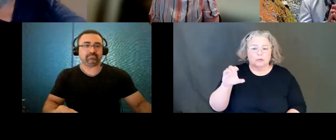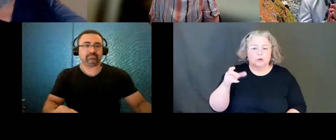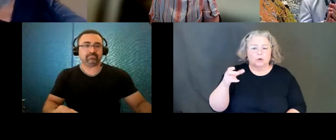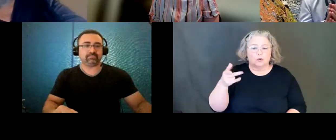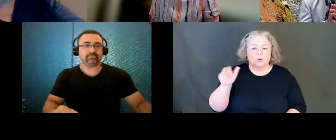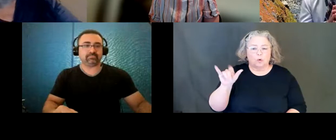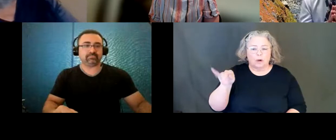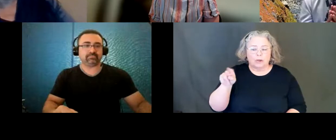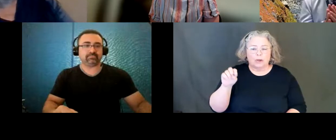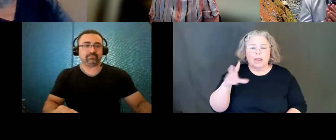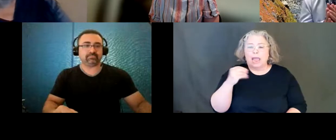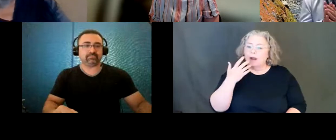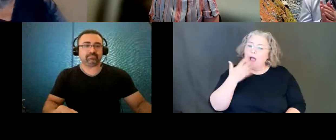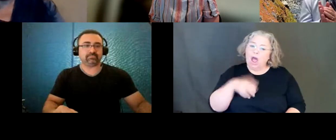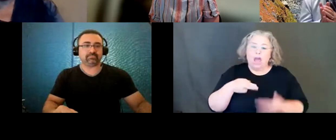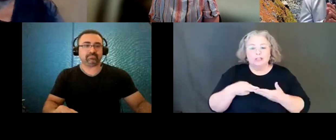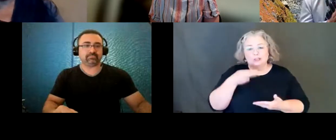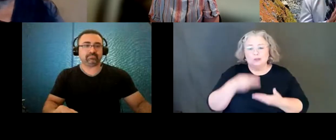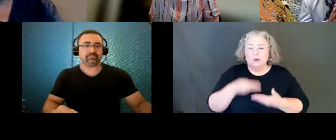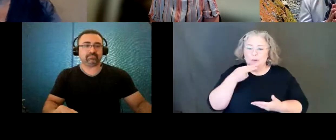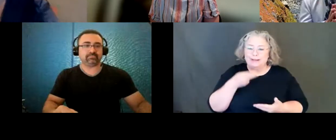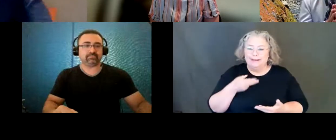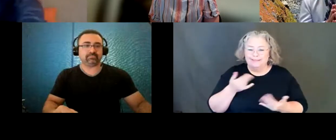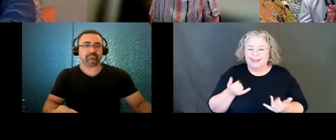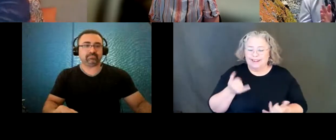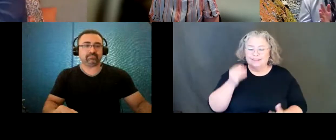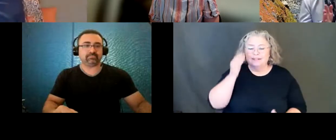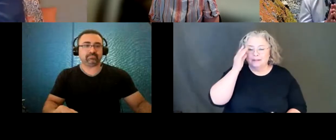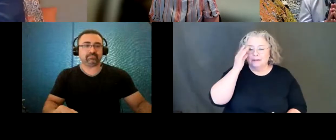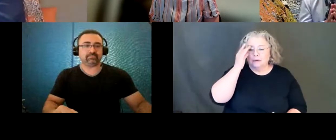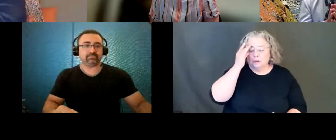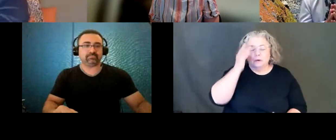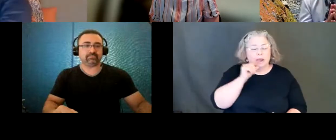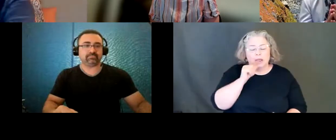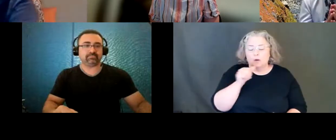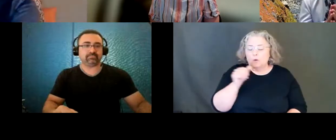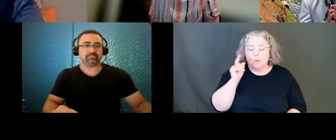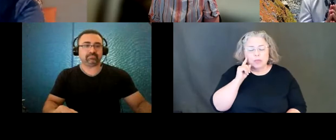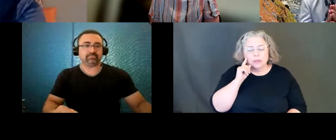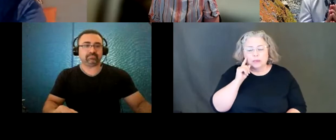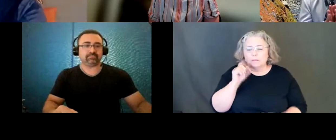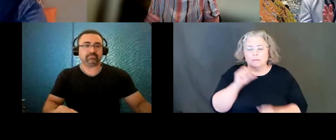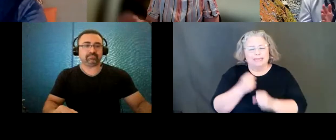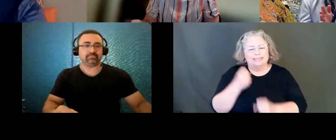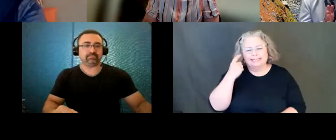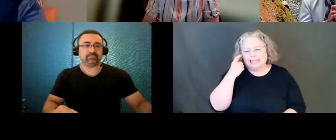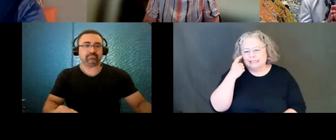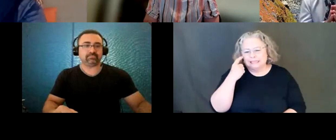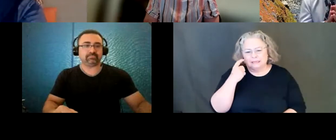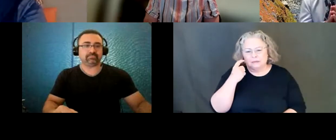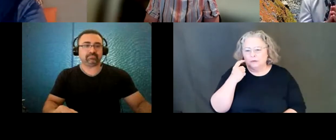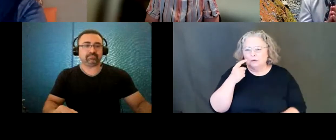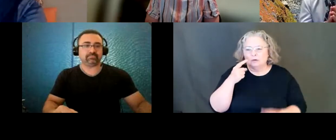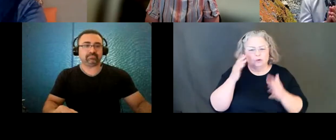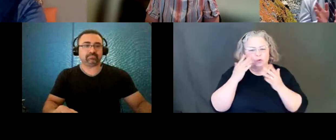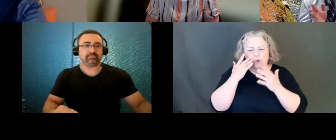hot soup right now, and so I don't think that it makes sense to even